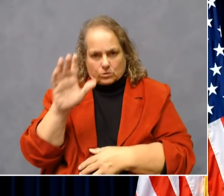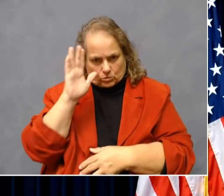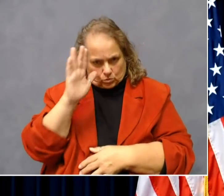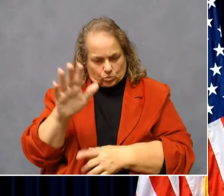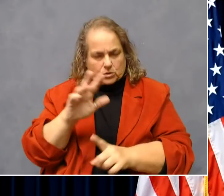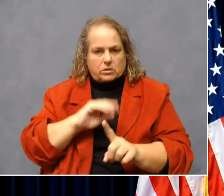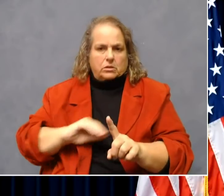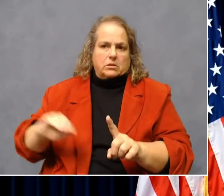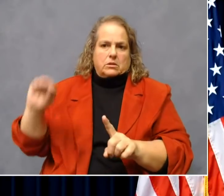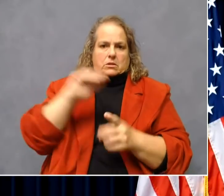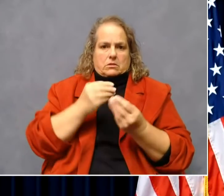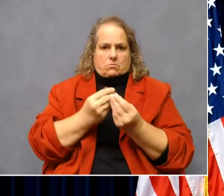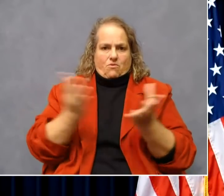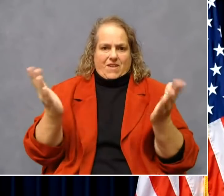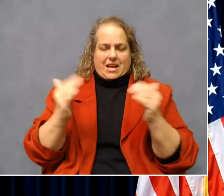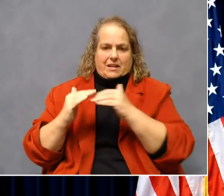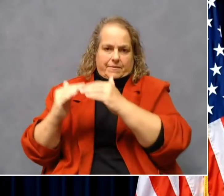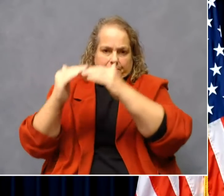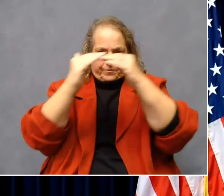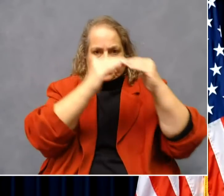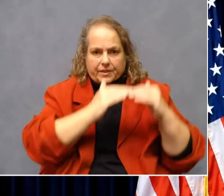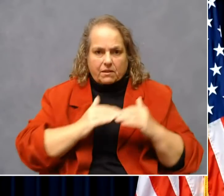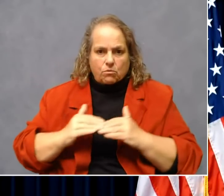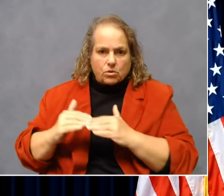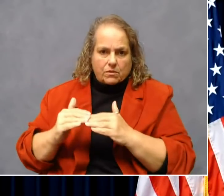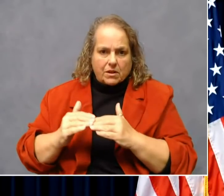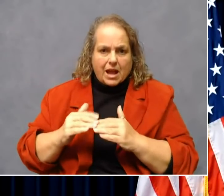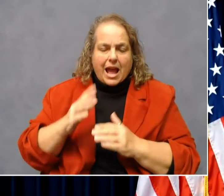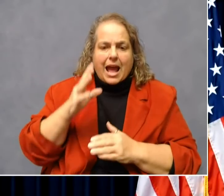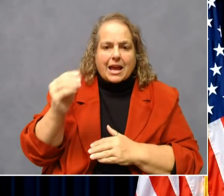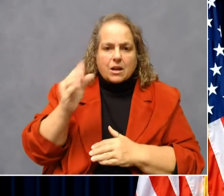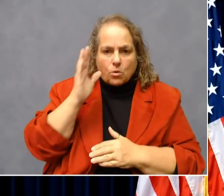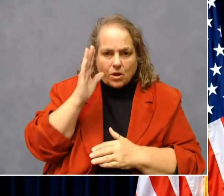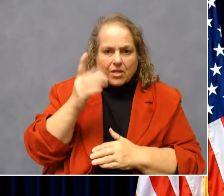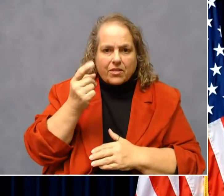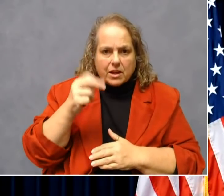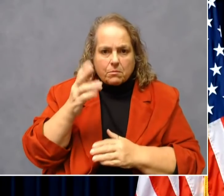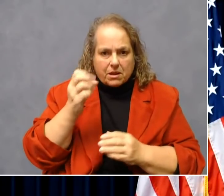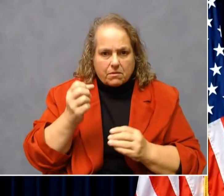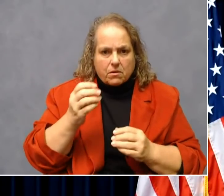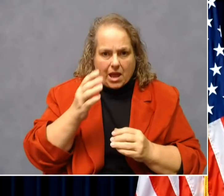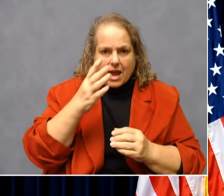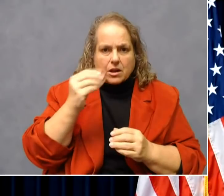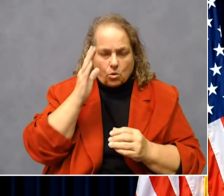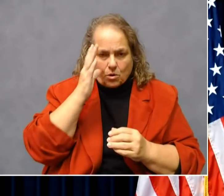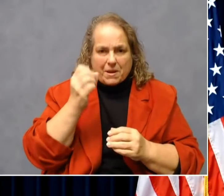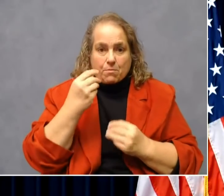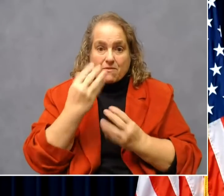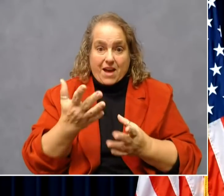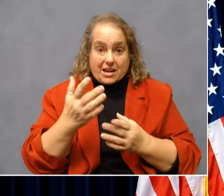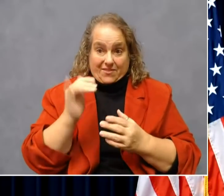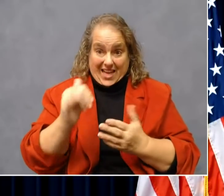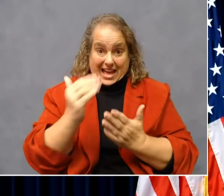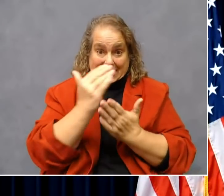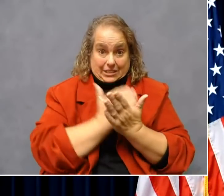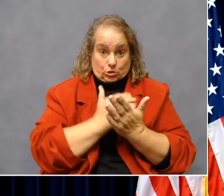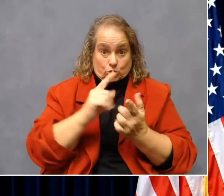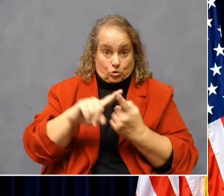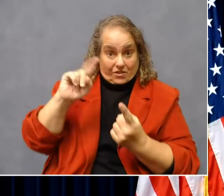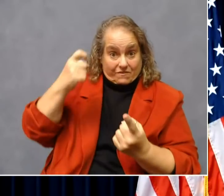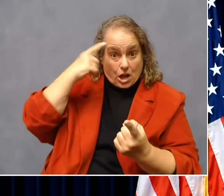will be provided to the federal government at least by Friday. So I discussed this plan with